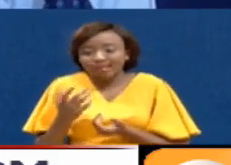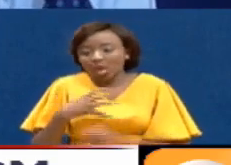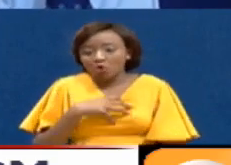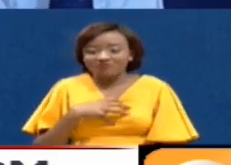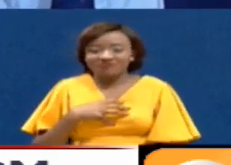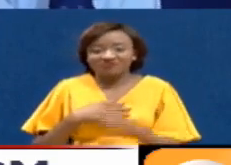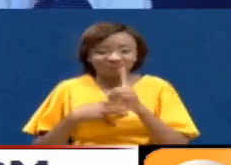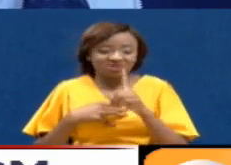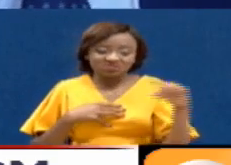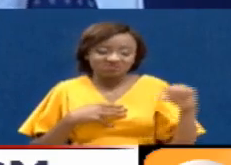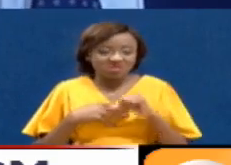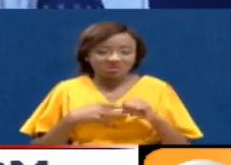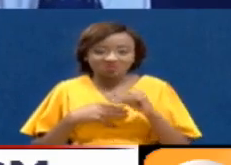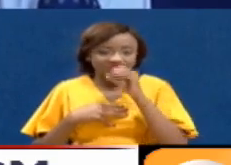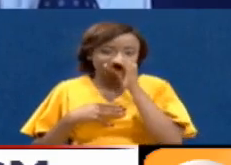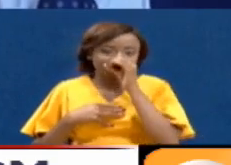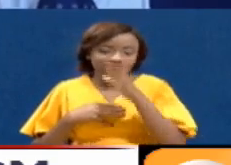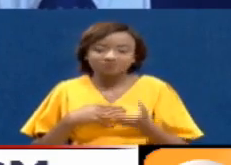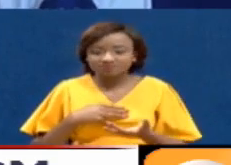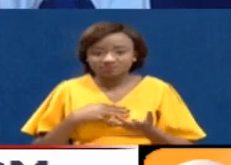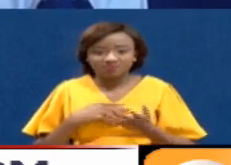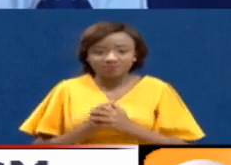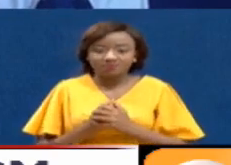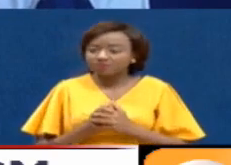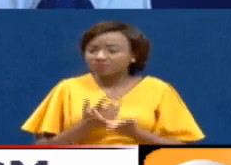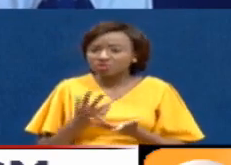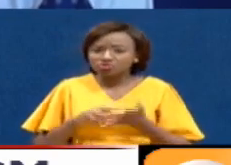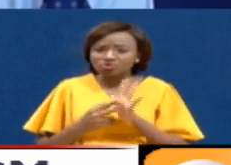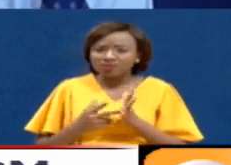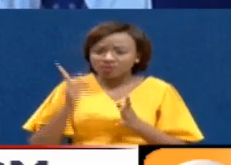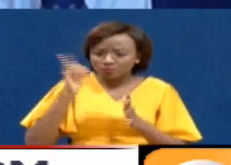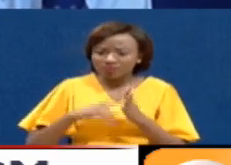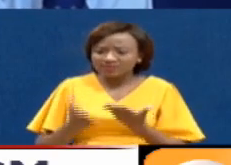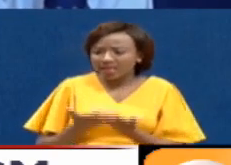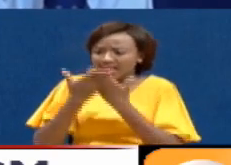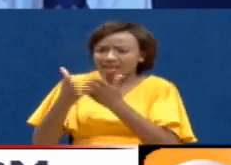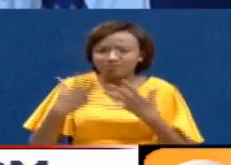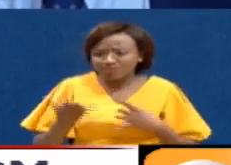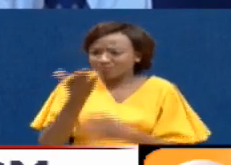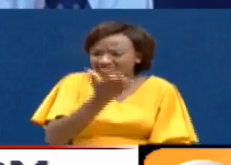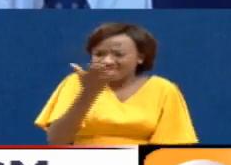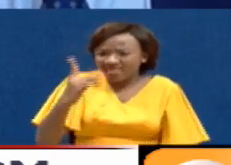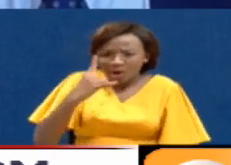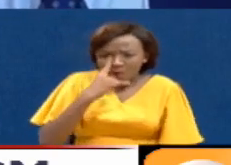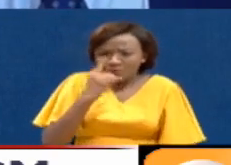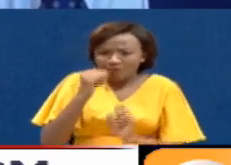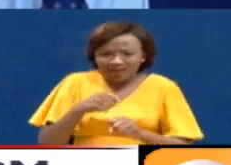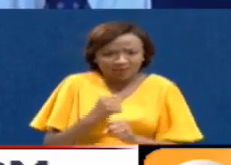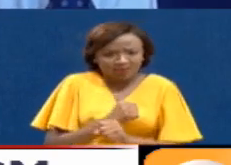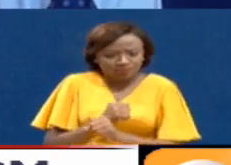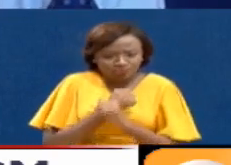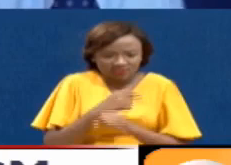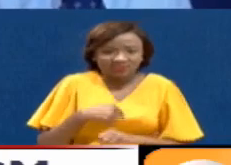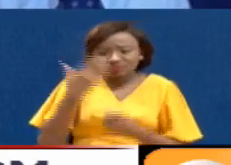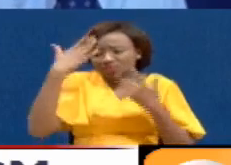sort of wide-ranging measures that can help cushion the continent. But what can help cushion people at that homestead level today? They don't know where they're going to get